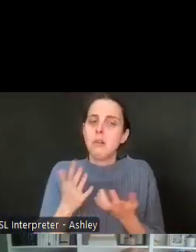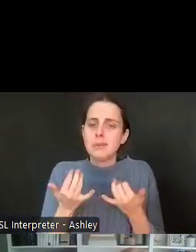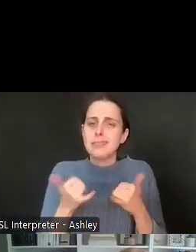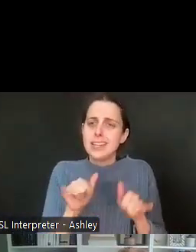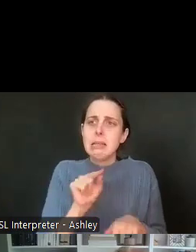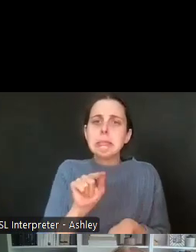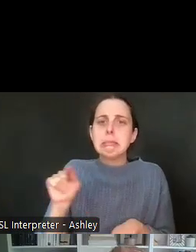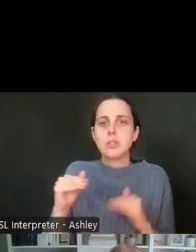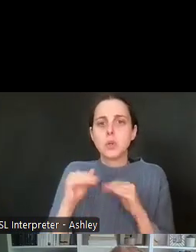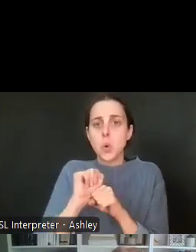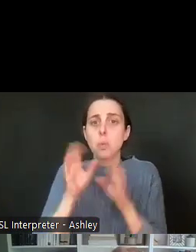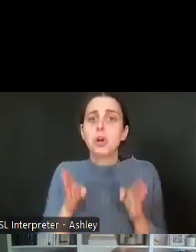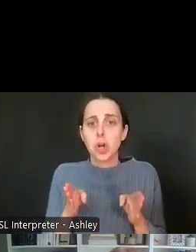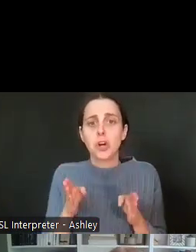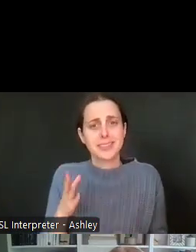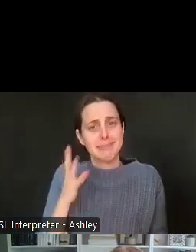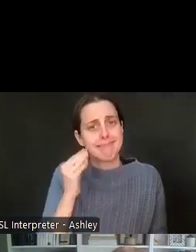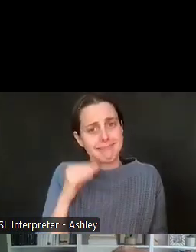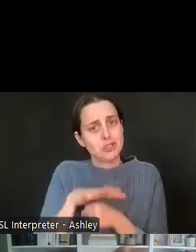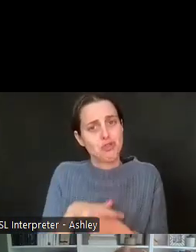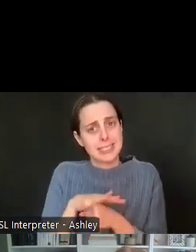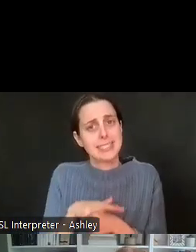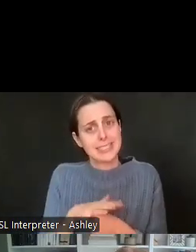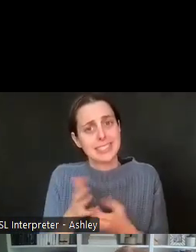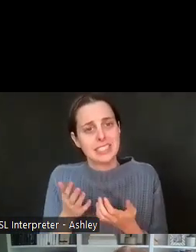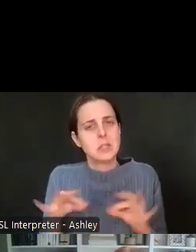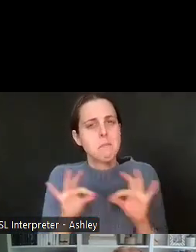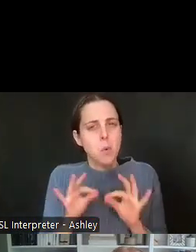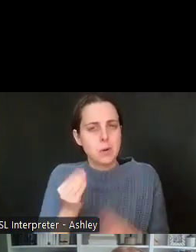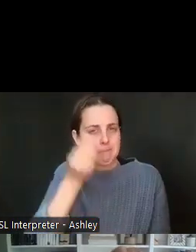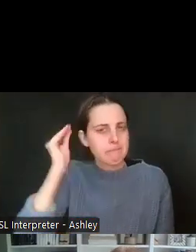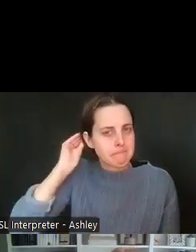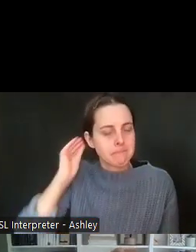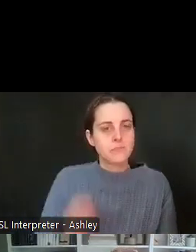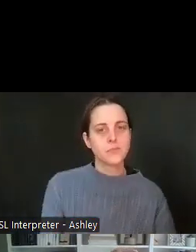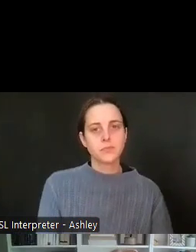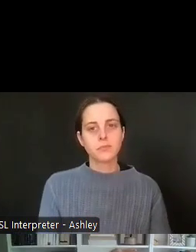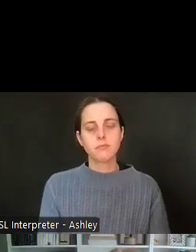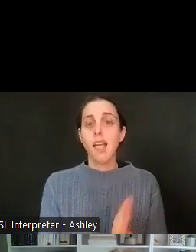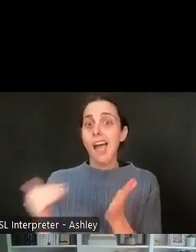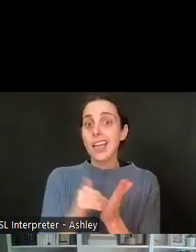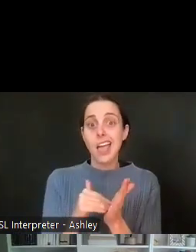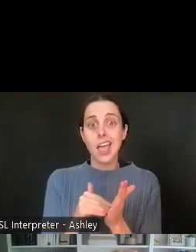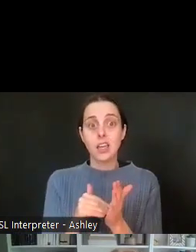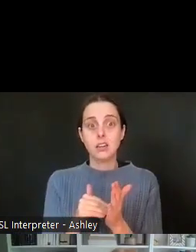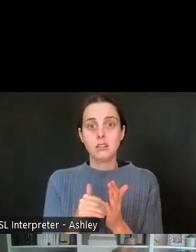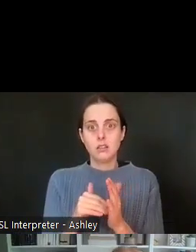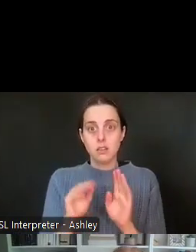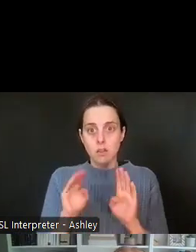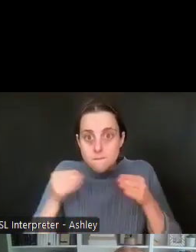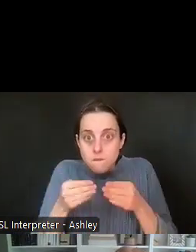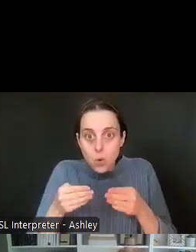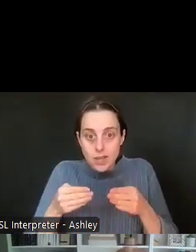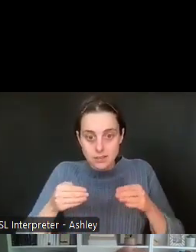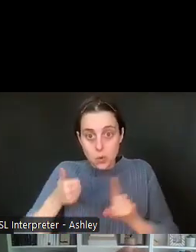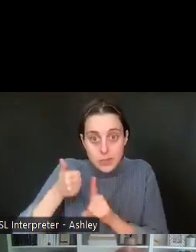are. And remember how we kicked this off. We're not just talking about work-life harmony for ourselves. We're